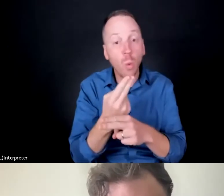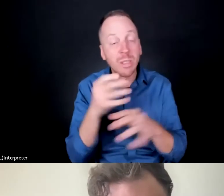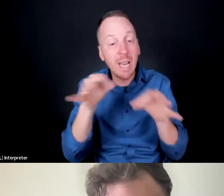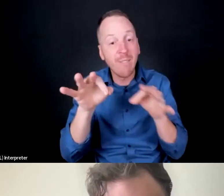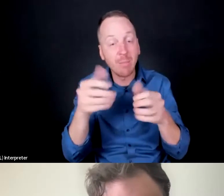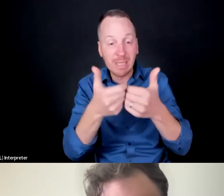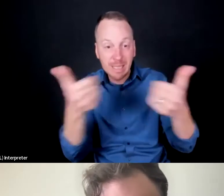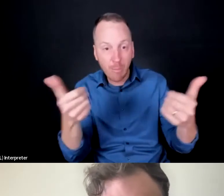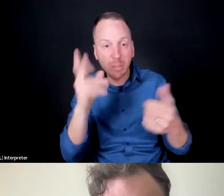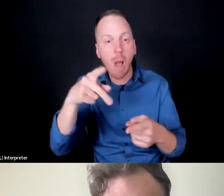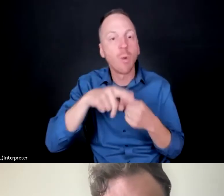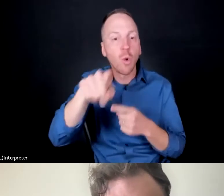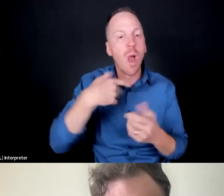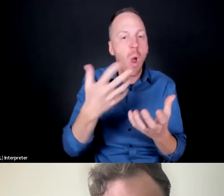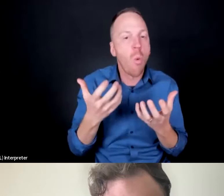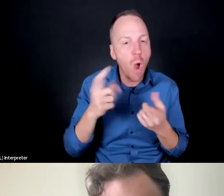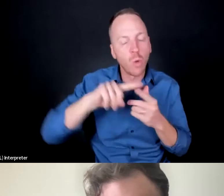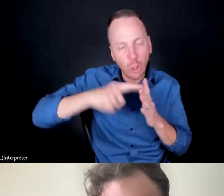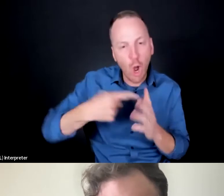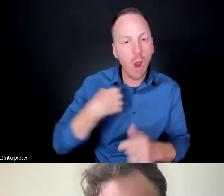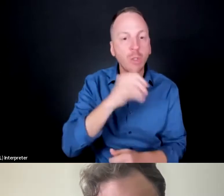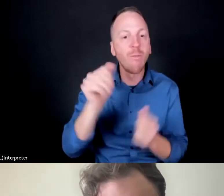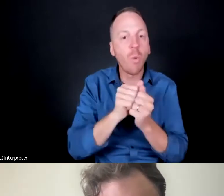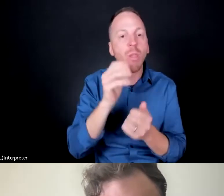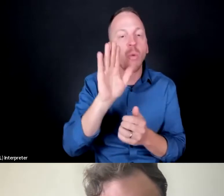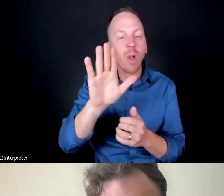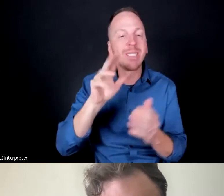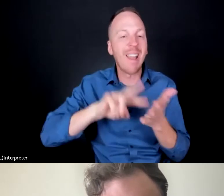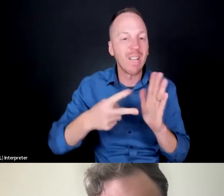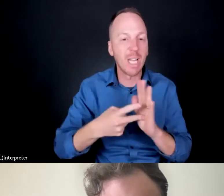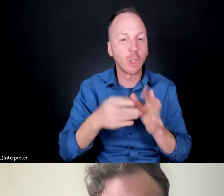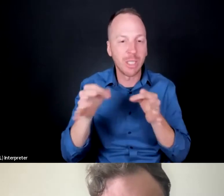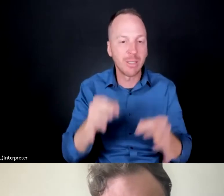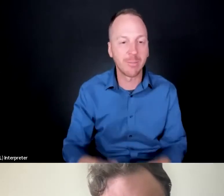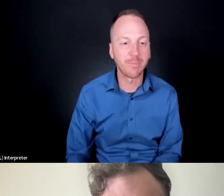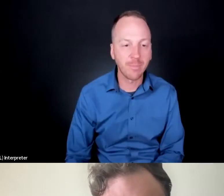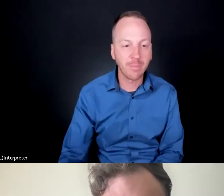them separately. It's up to you, but I just wanted to start us off with some definitions.